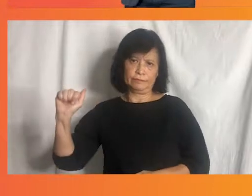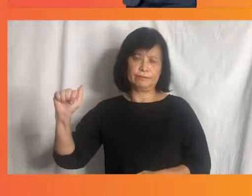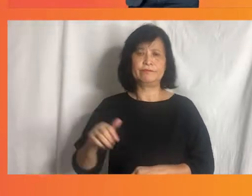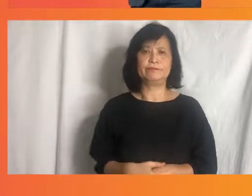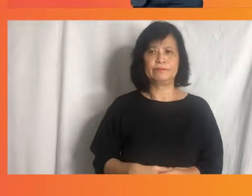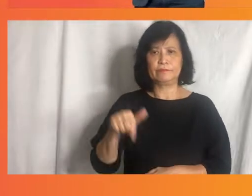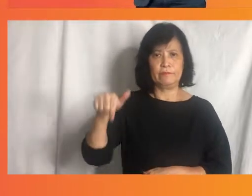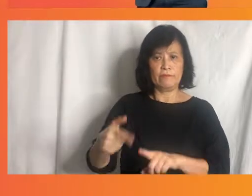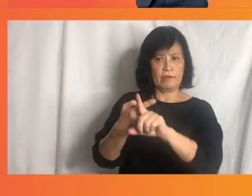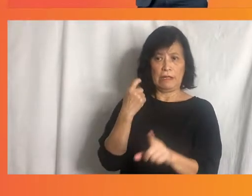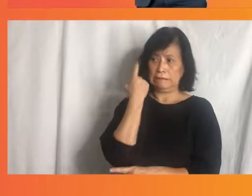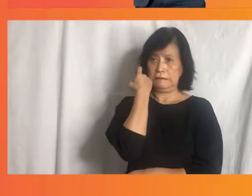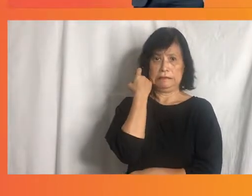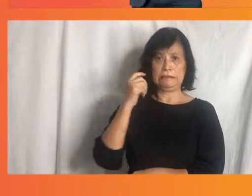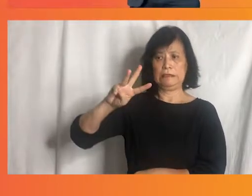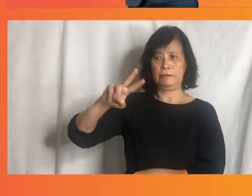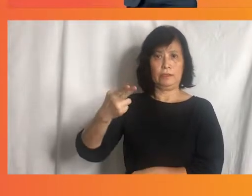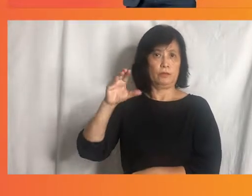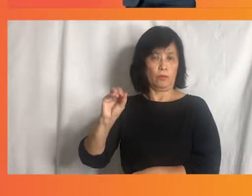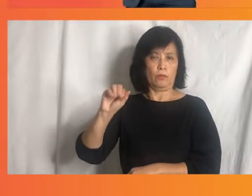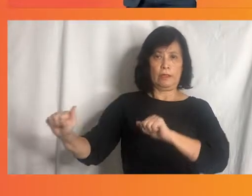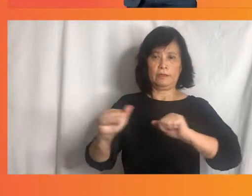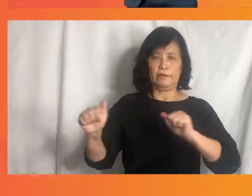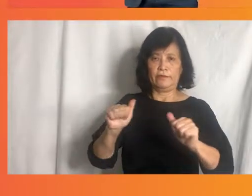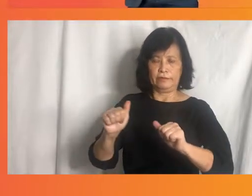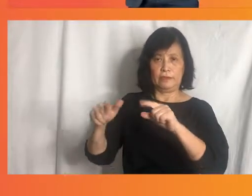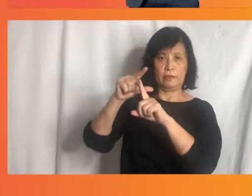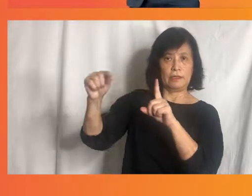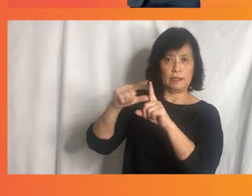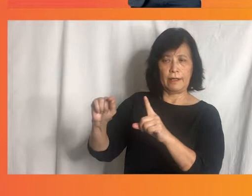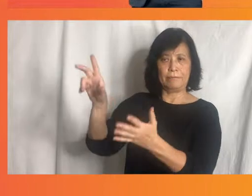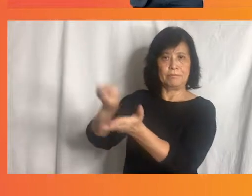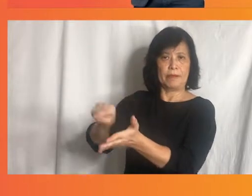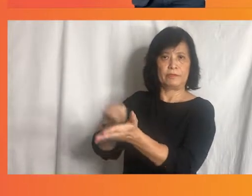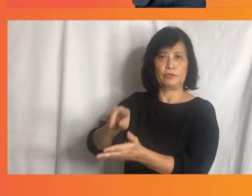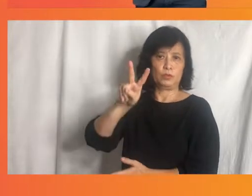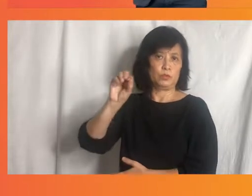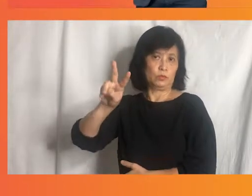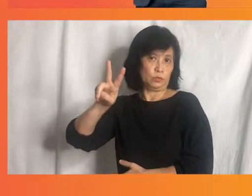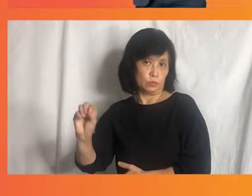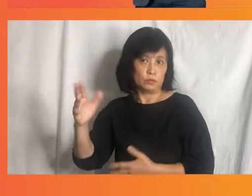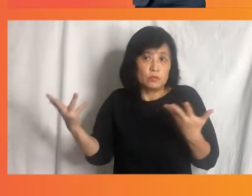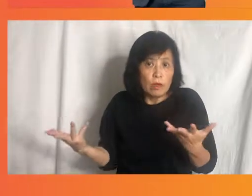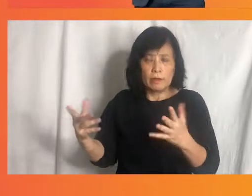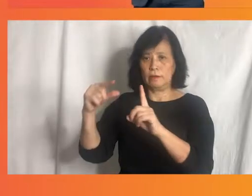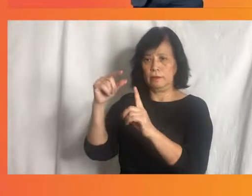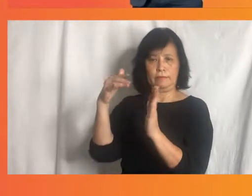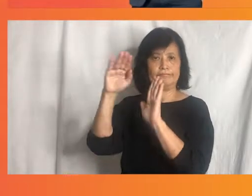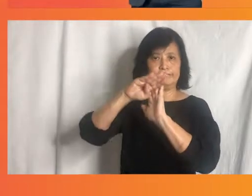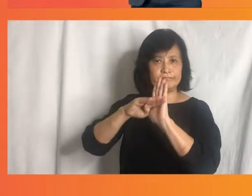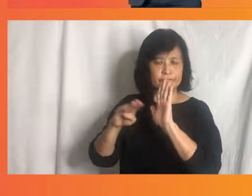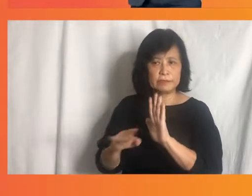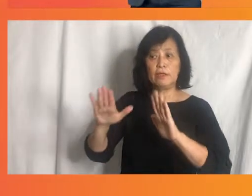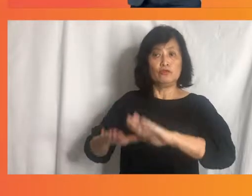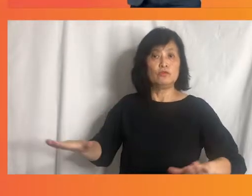Now, this is from the recent WHO Physical Activity Guidelines published in 2020. Now, the guidelines stipulates that in children and youth